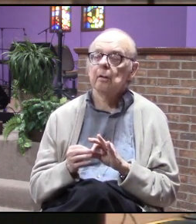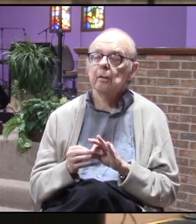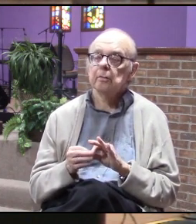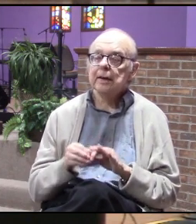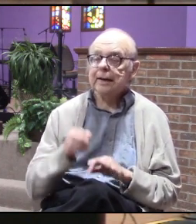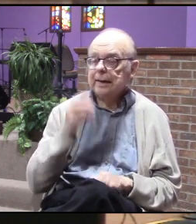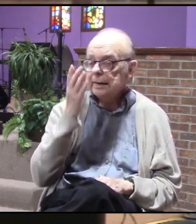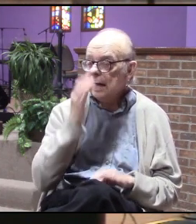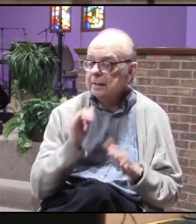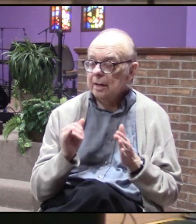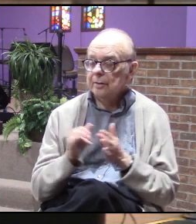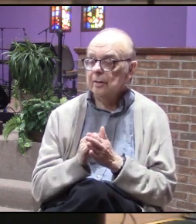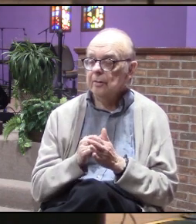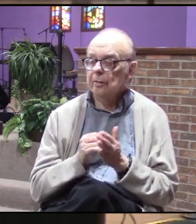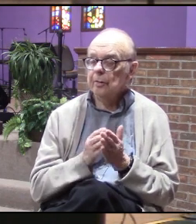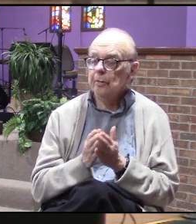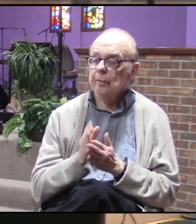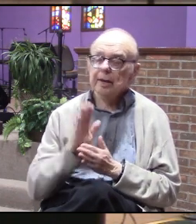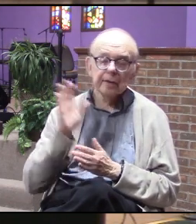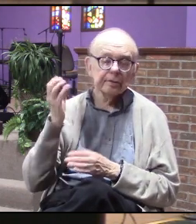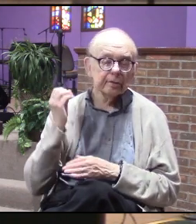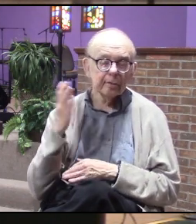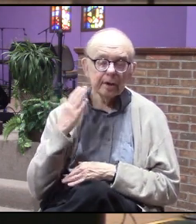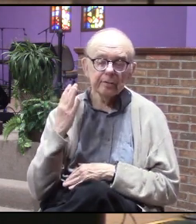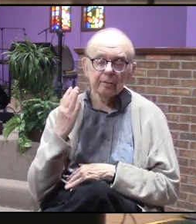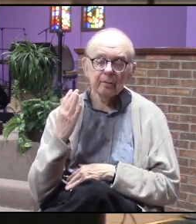He does it through His grace.